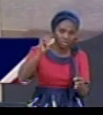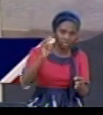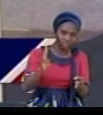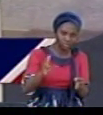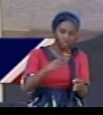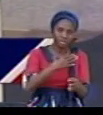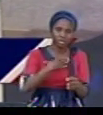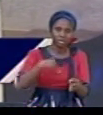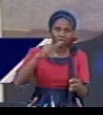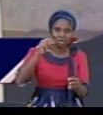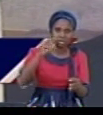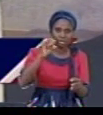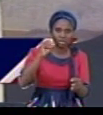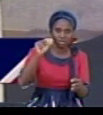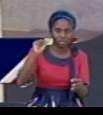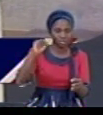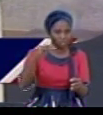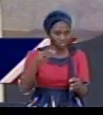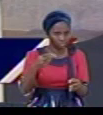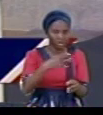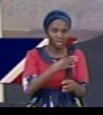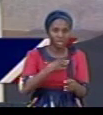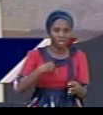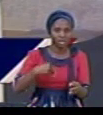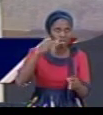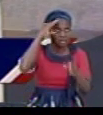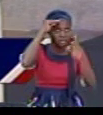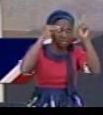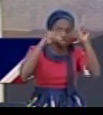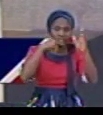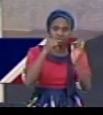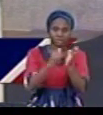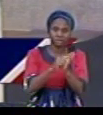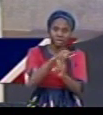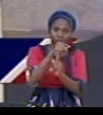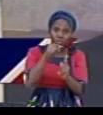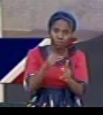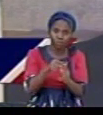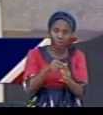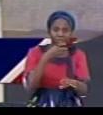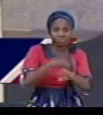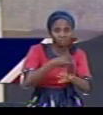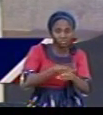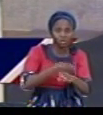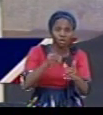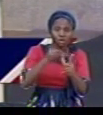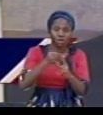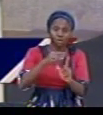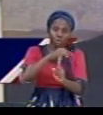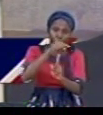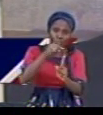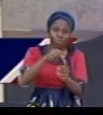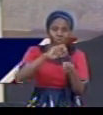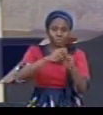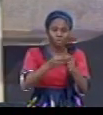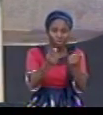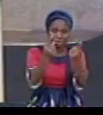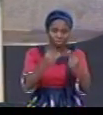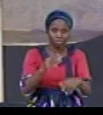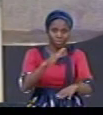of Job. And he says, when difficulty or when problem comes upon a